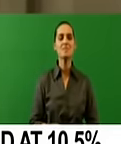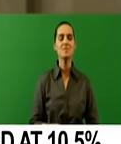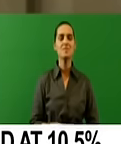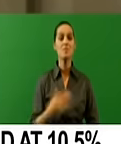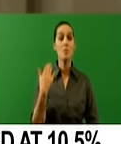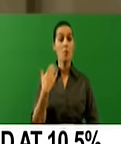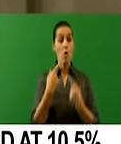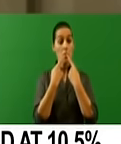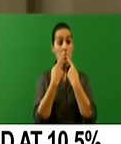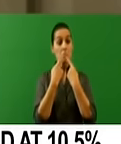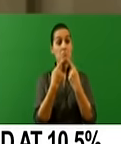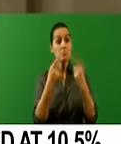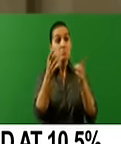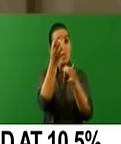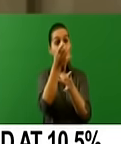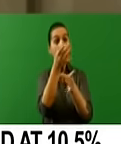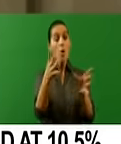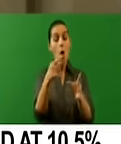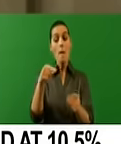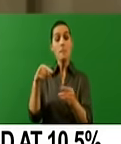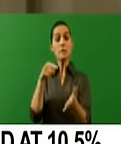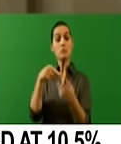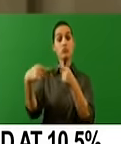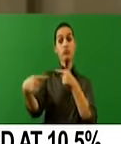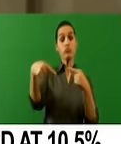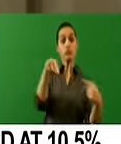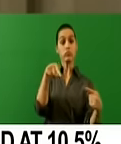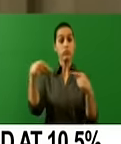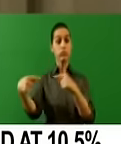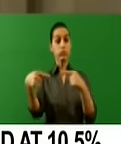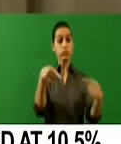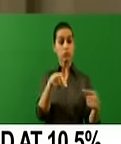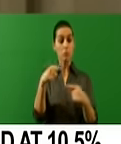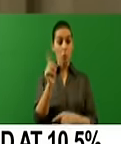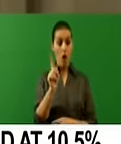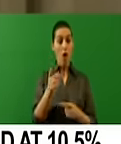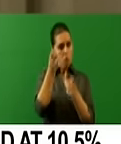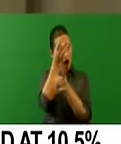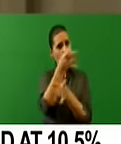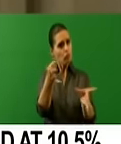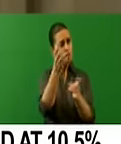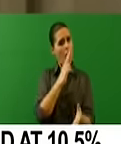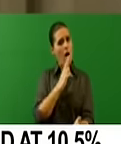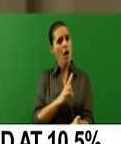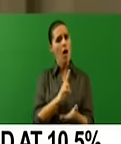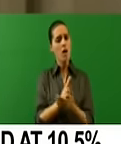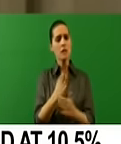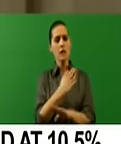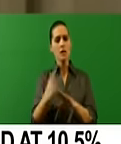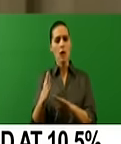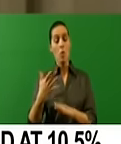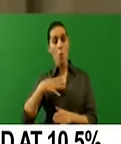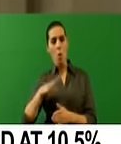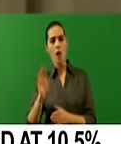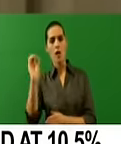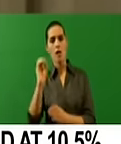debates that had taken place and in which direction people preferred the rates to go